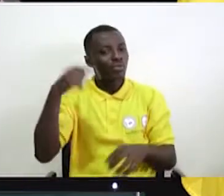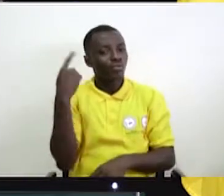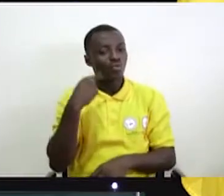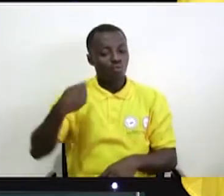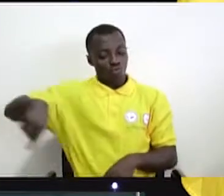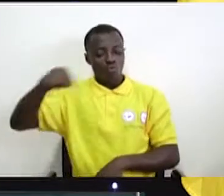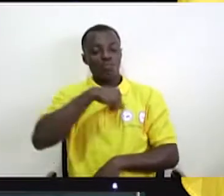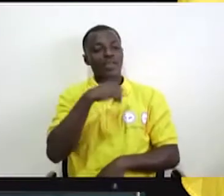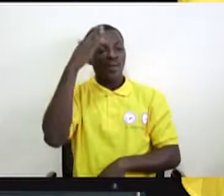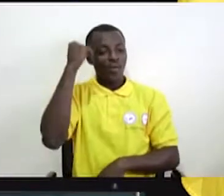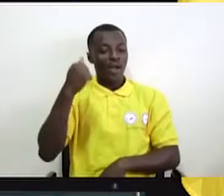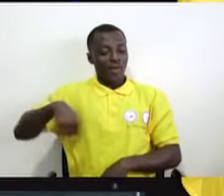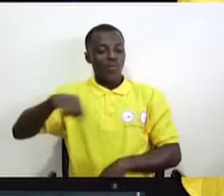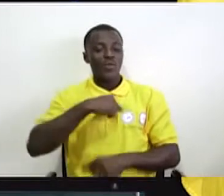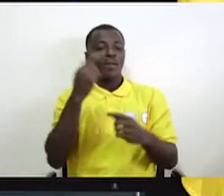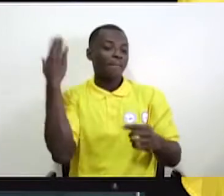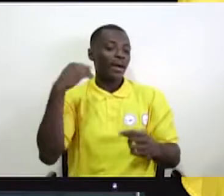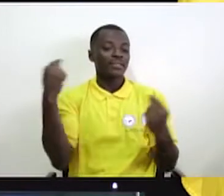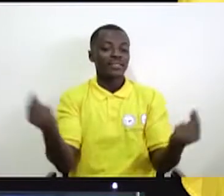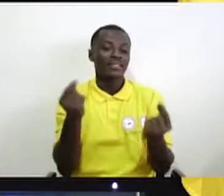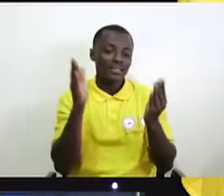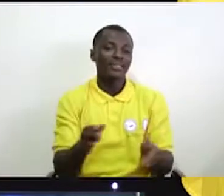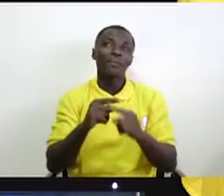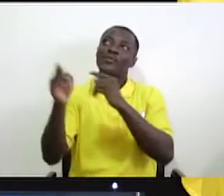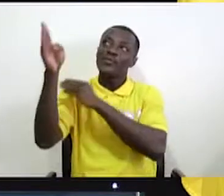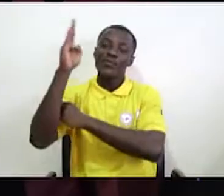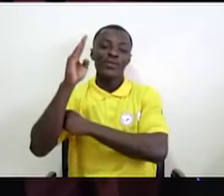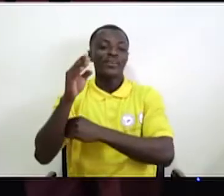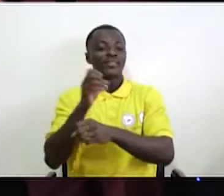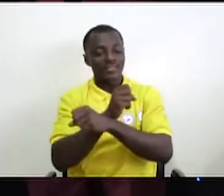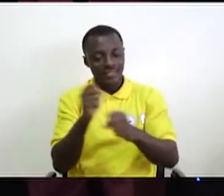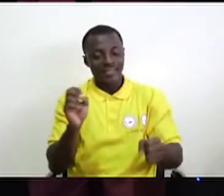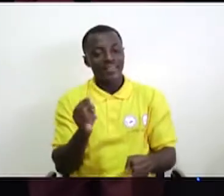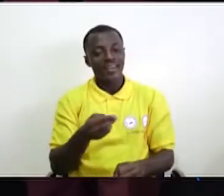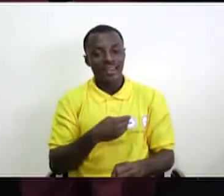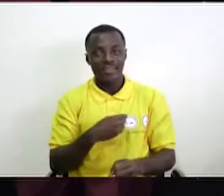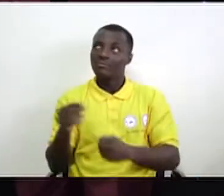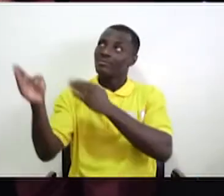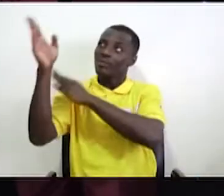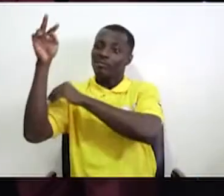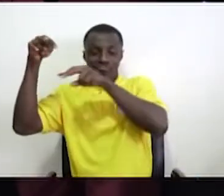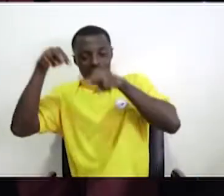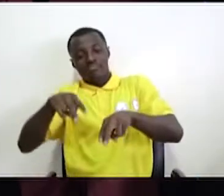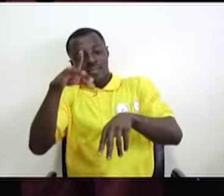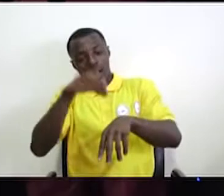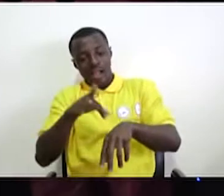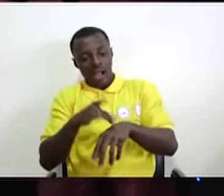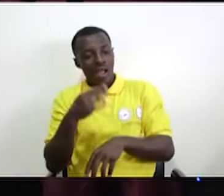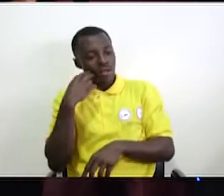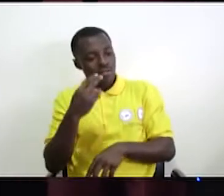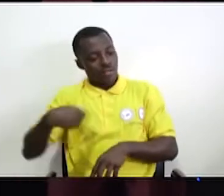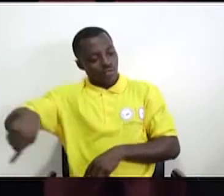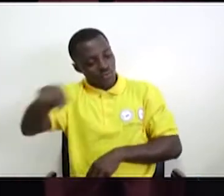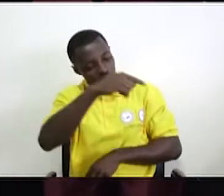Sinners saved by grace. When God looks down on earth and he sees